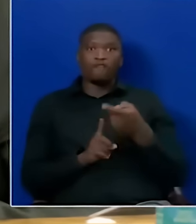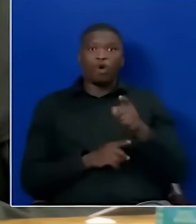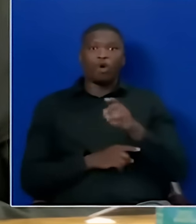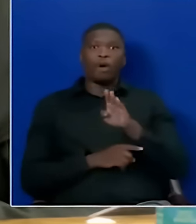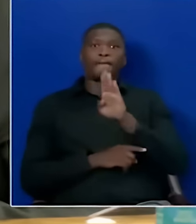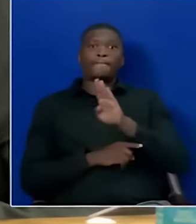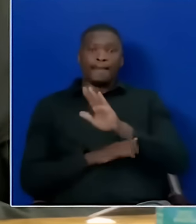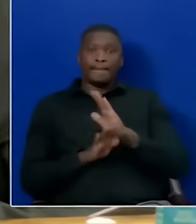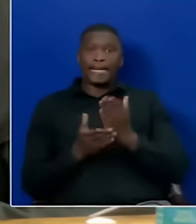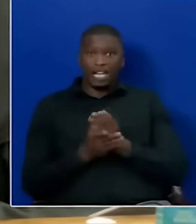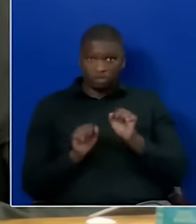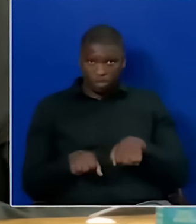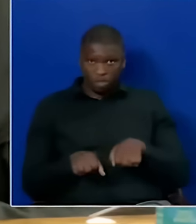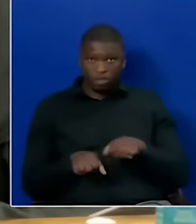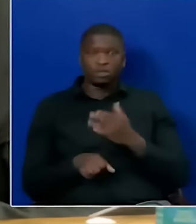So we can,